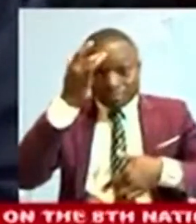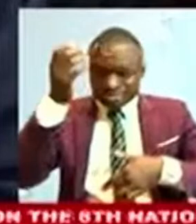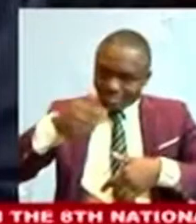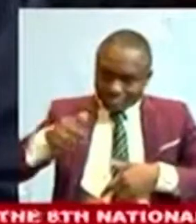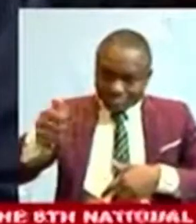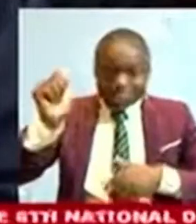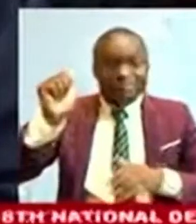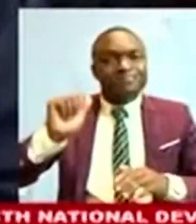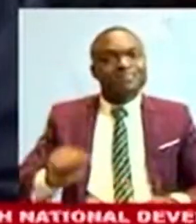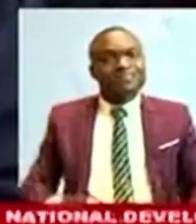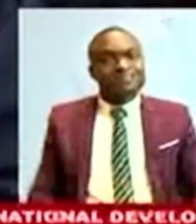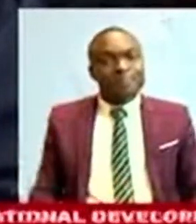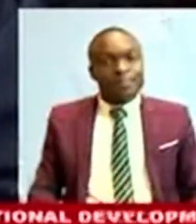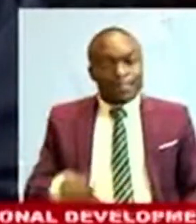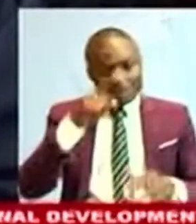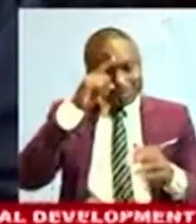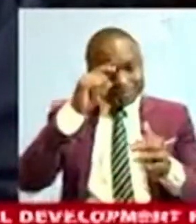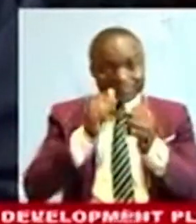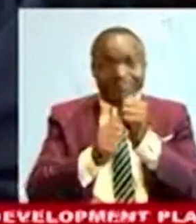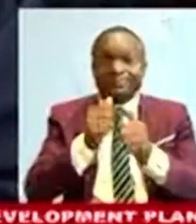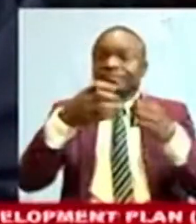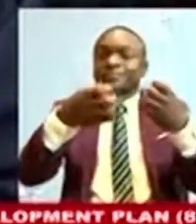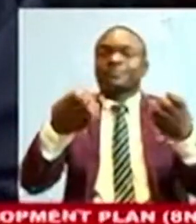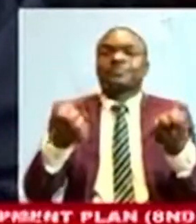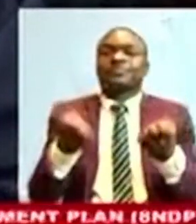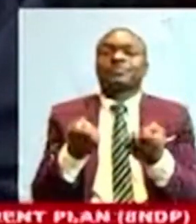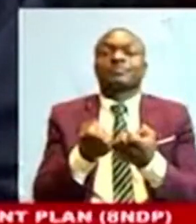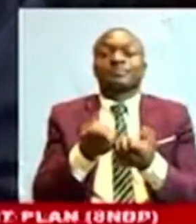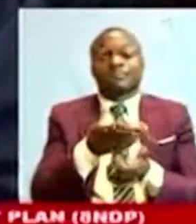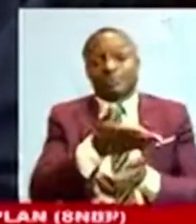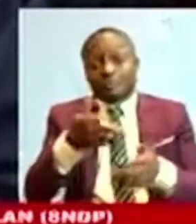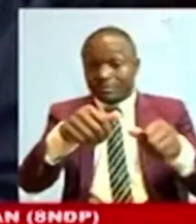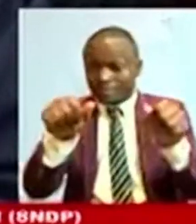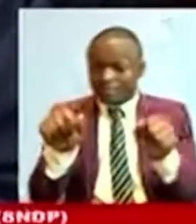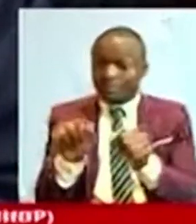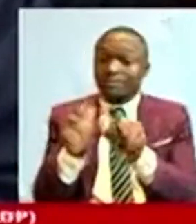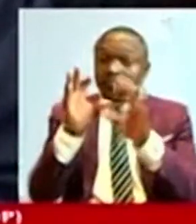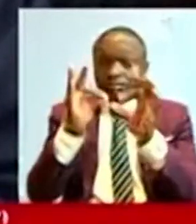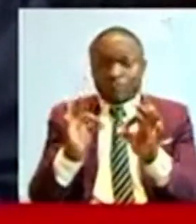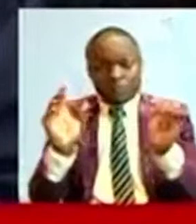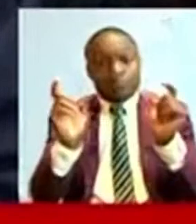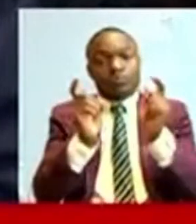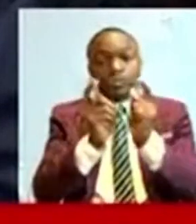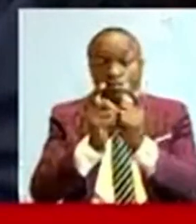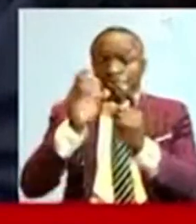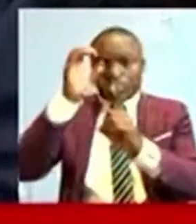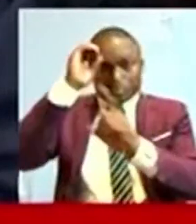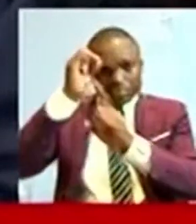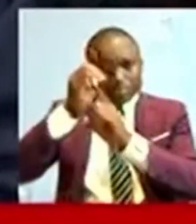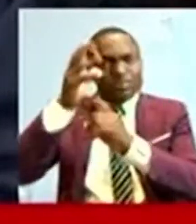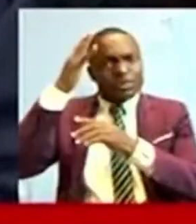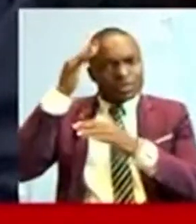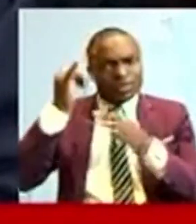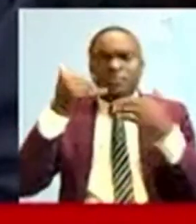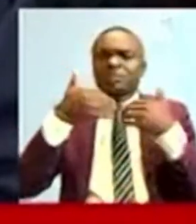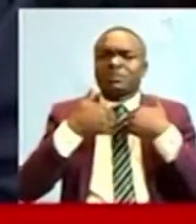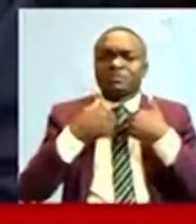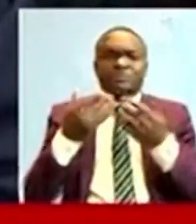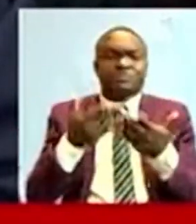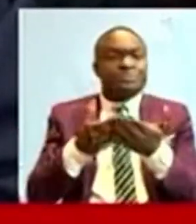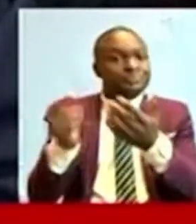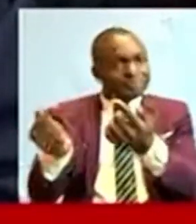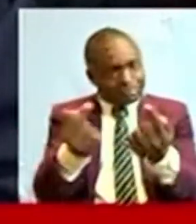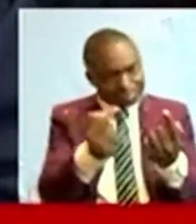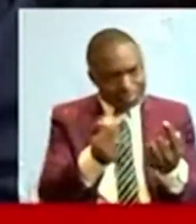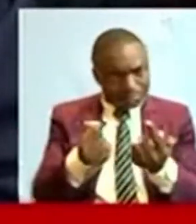because of the environment that are in these areas. So if we are meeting these targets, why do we still have this situation